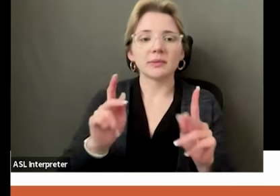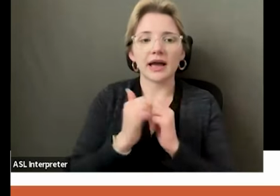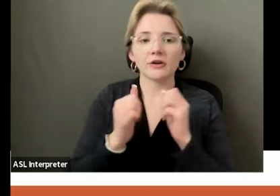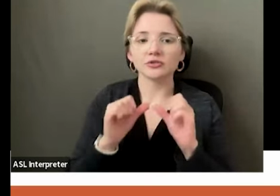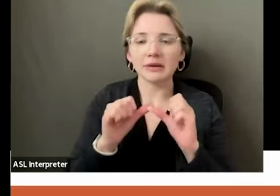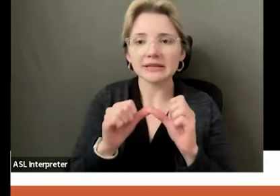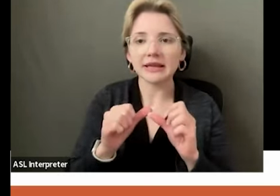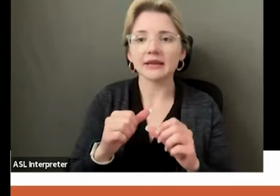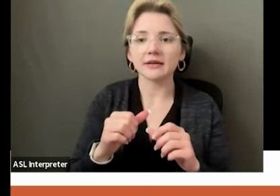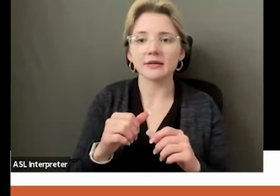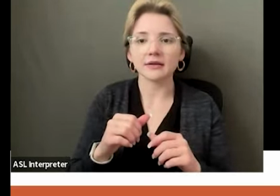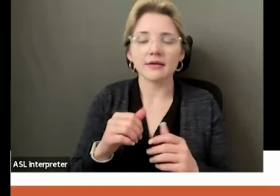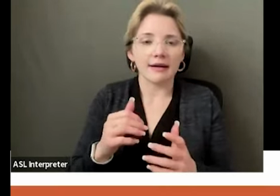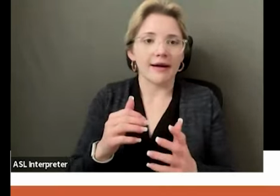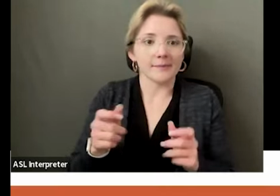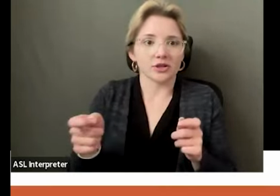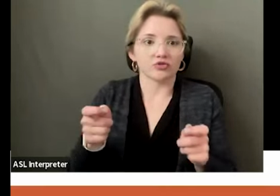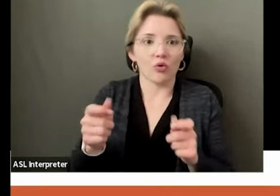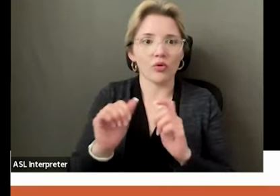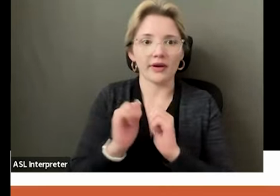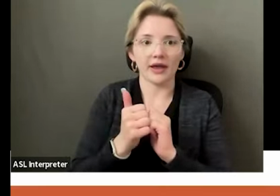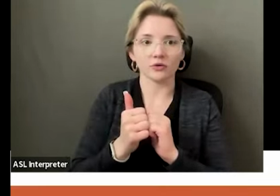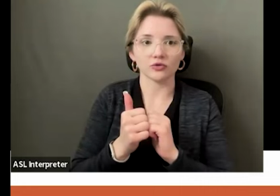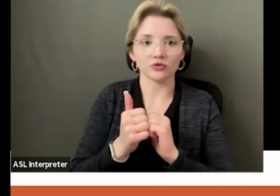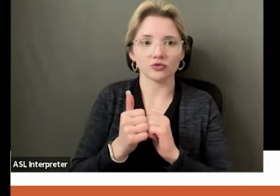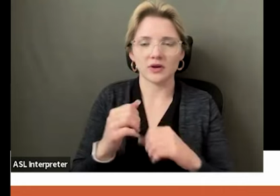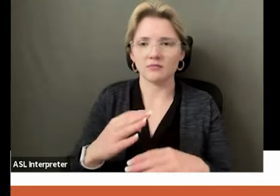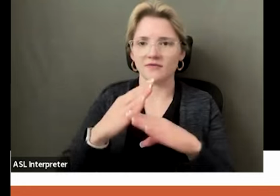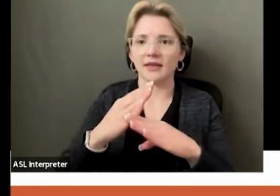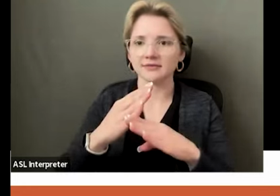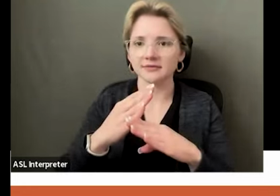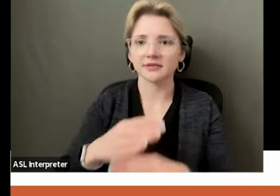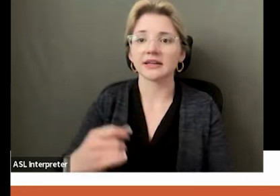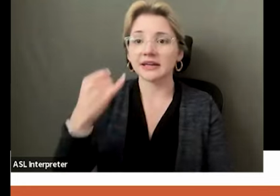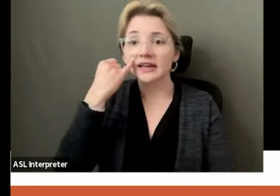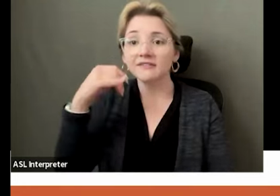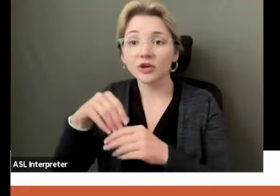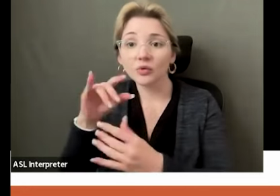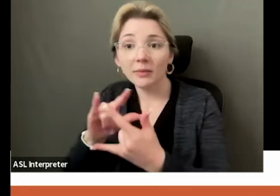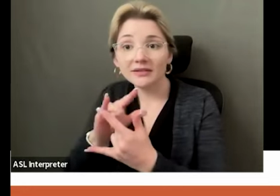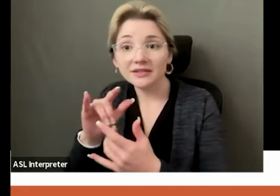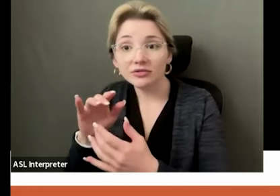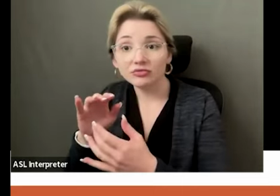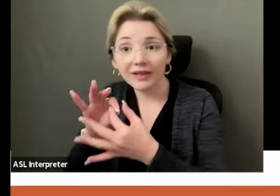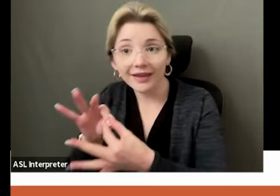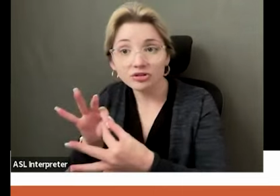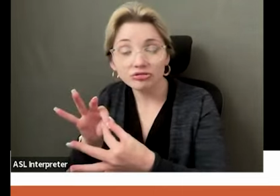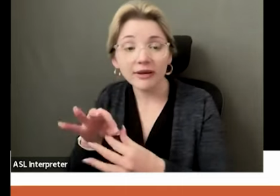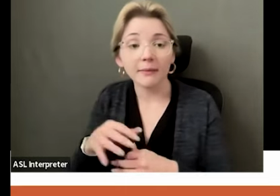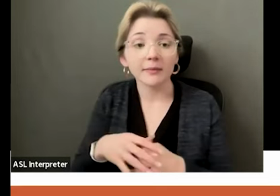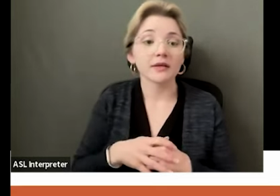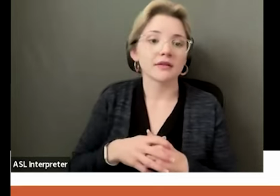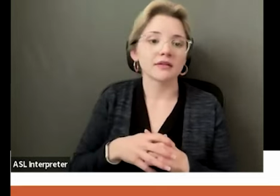an intimate partner, romantic partner, as well as dating violence. This is typically a romantic partner. But I want to make